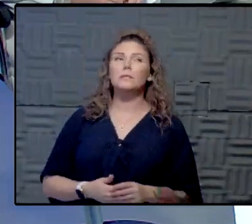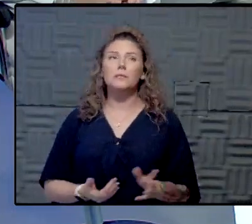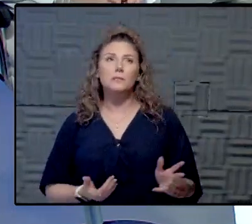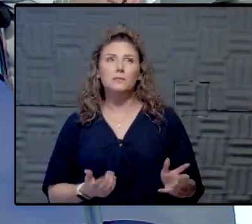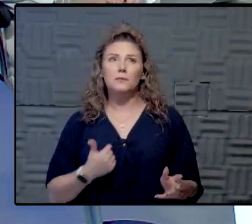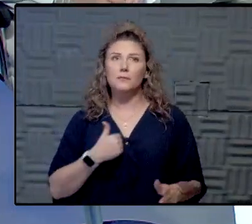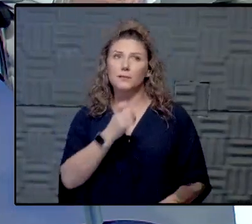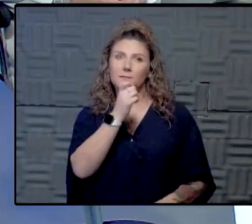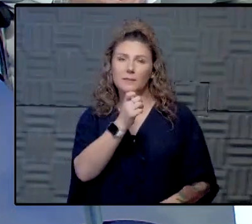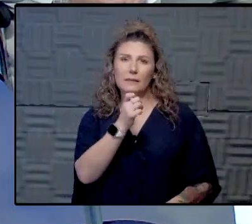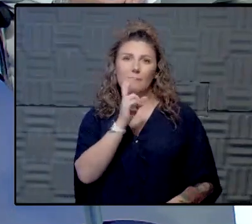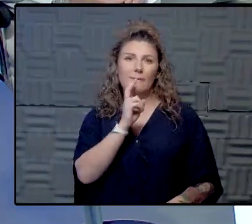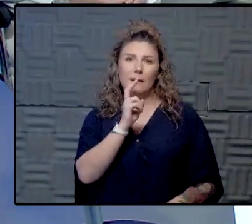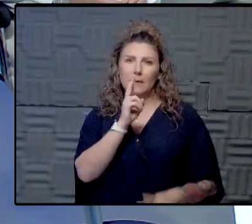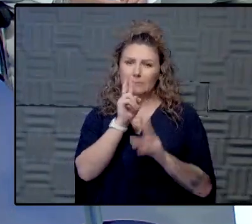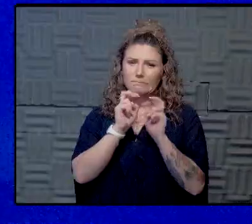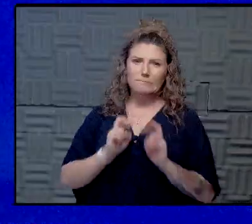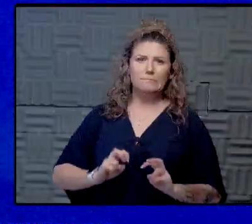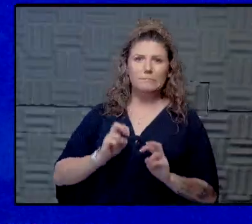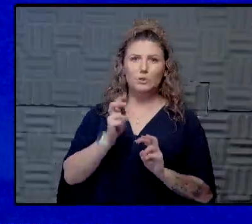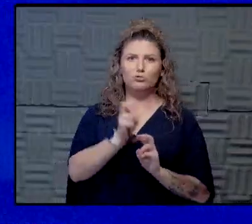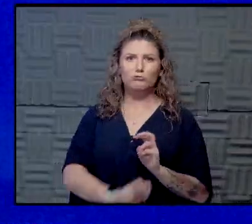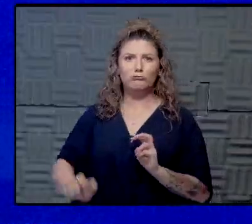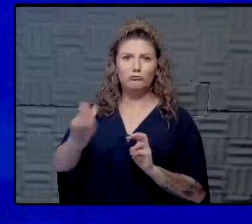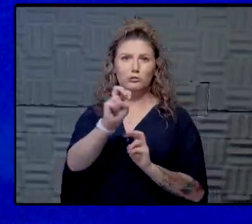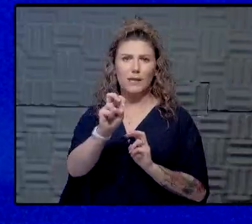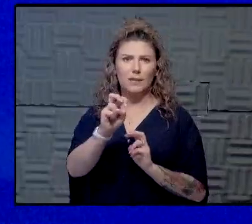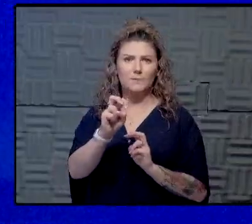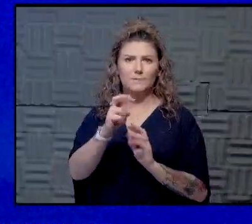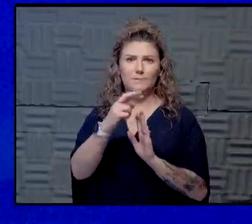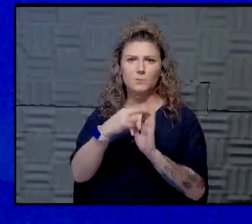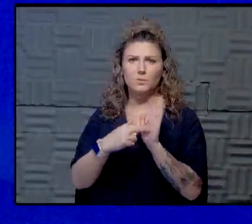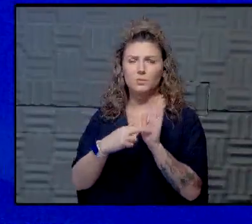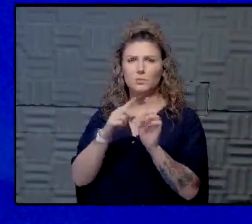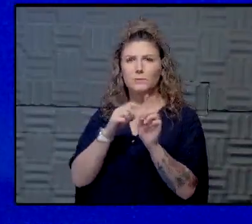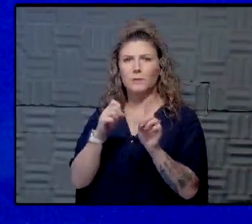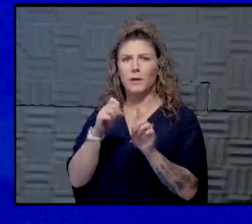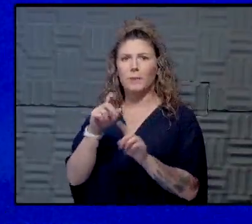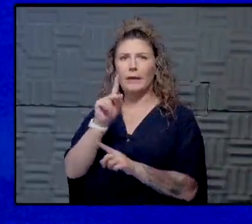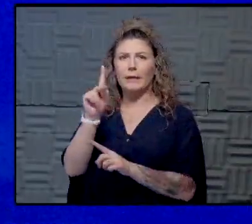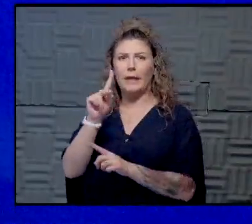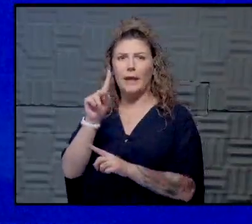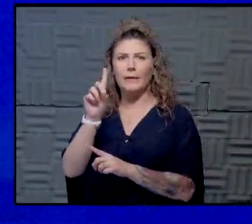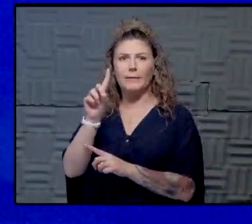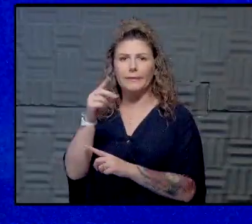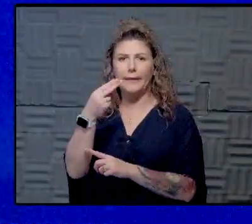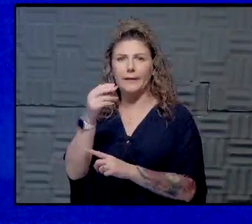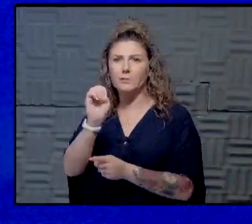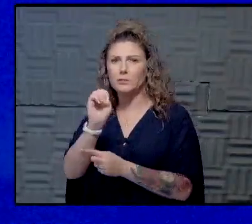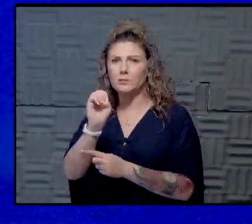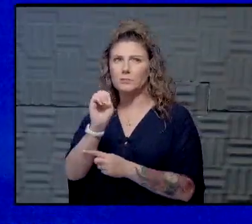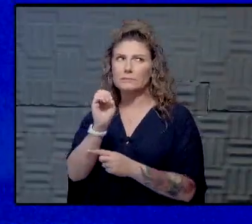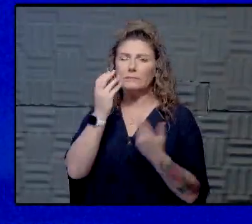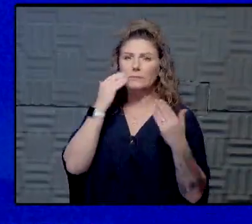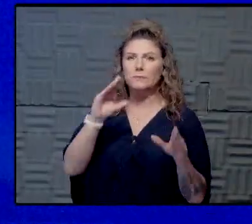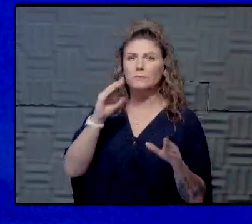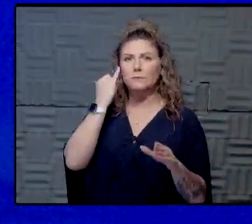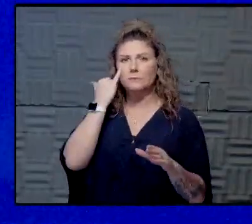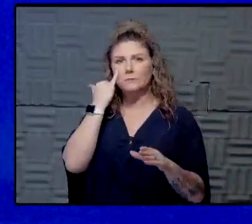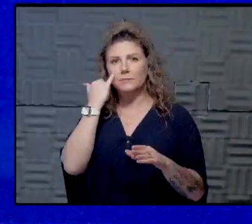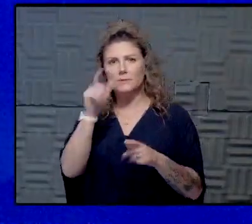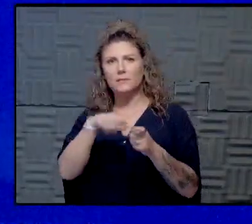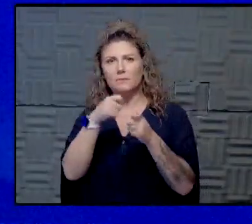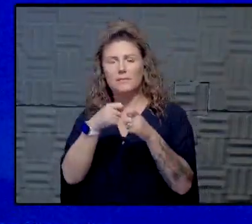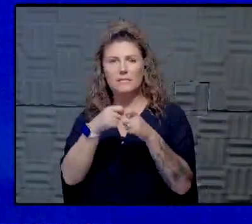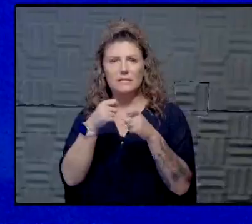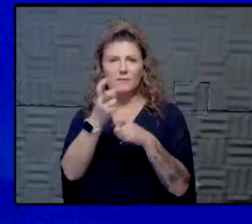I haven't looked at the travel guidance recently from KDHE. I don't believe there's any specific quarantine or travel